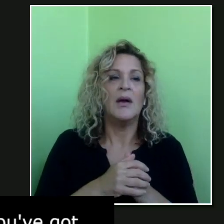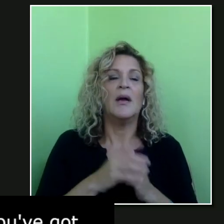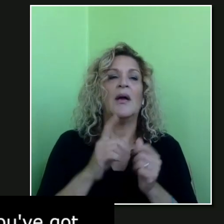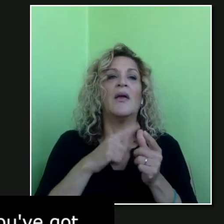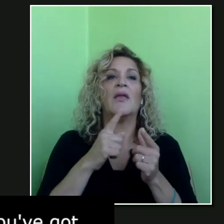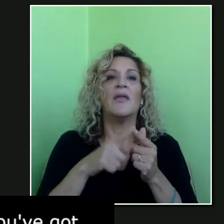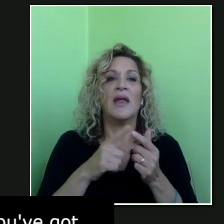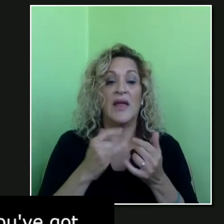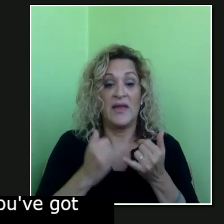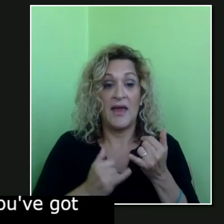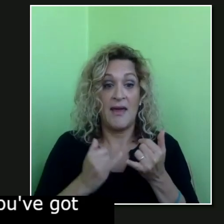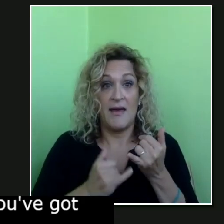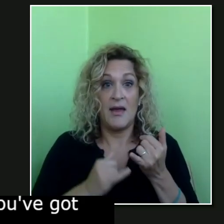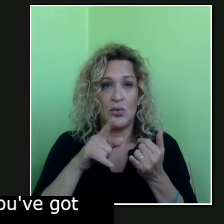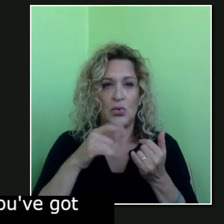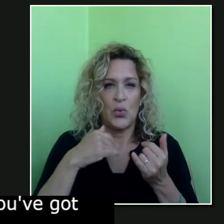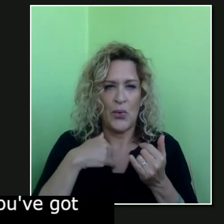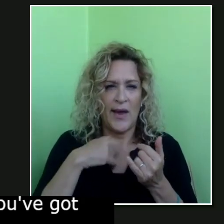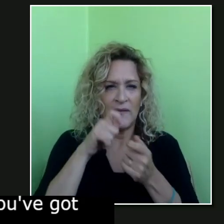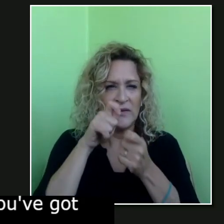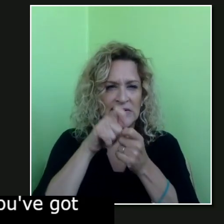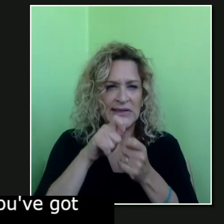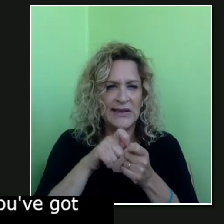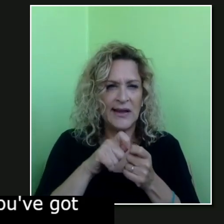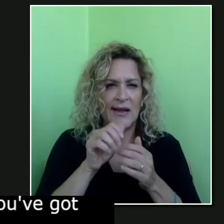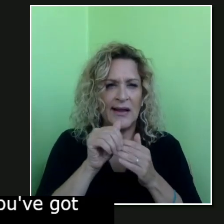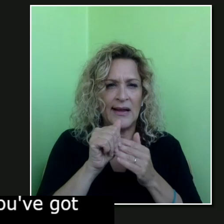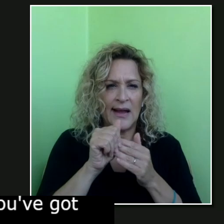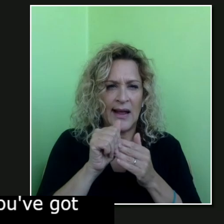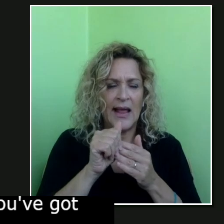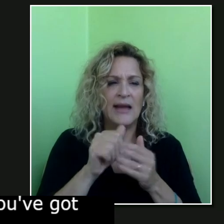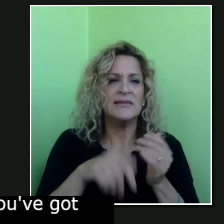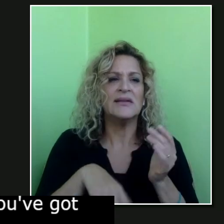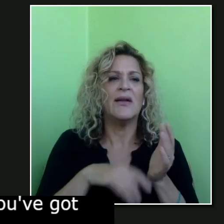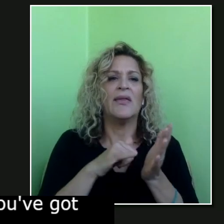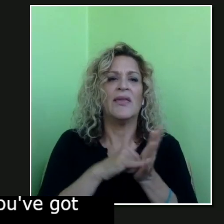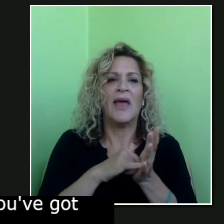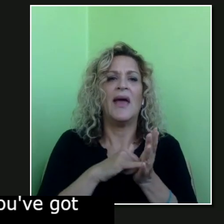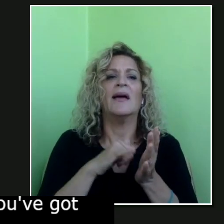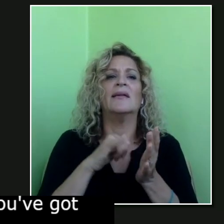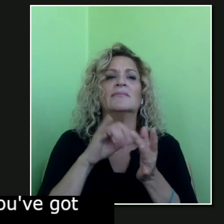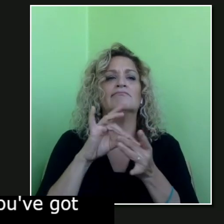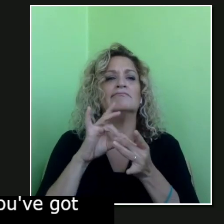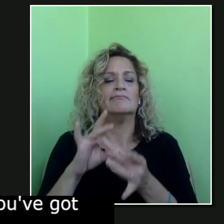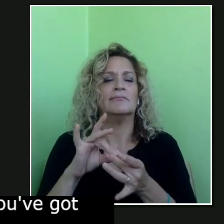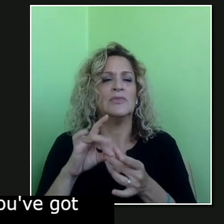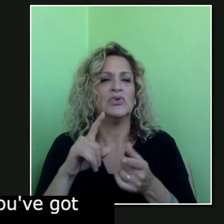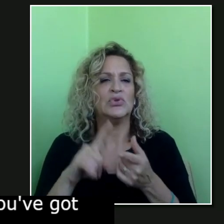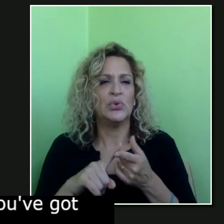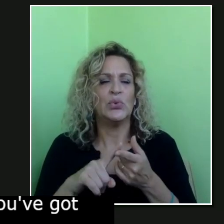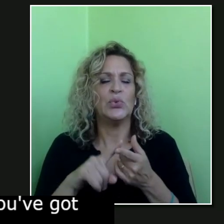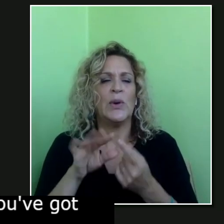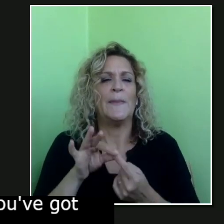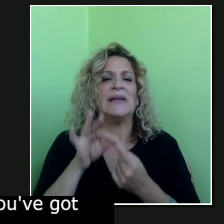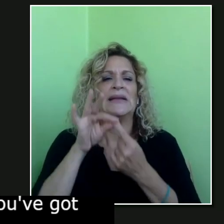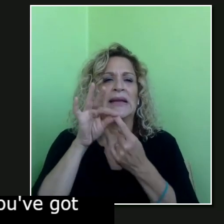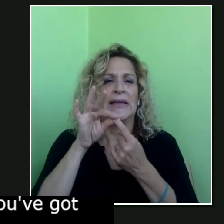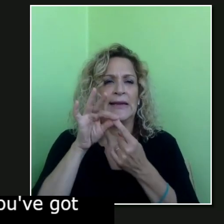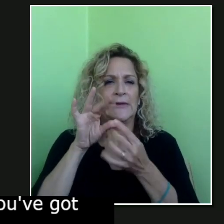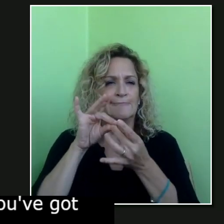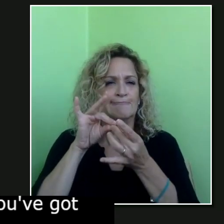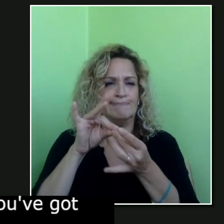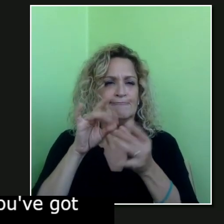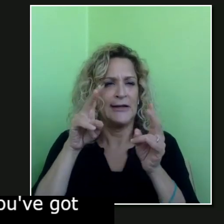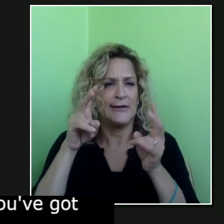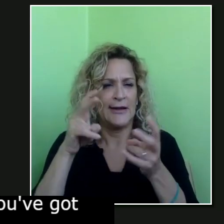is detailed guidelines that apply to particular contexts. So you've got